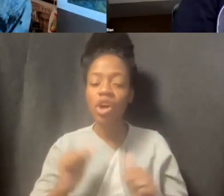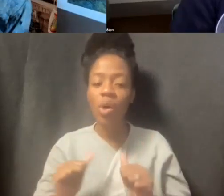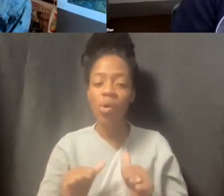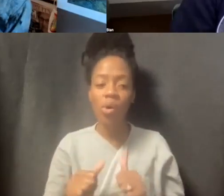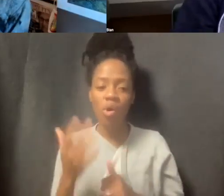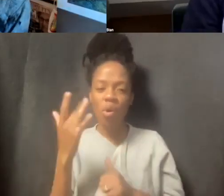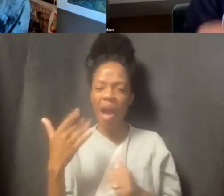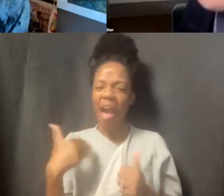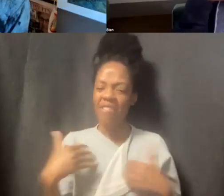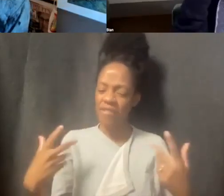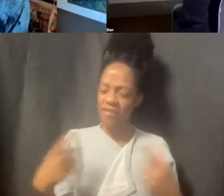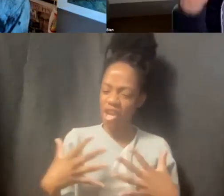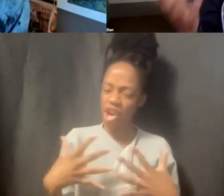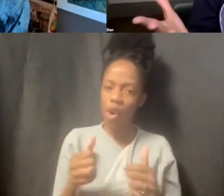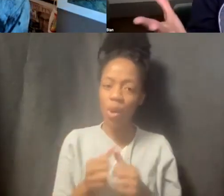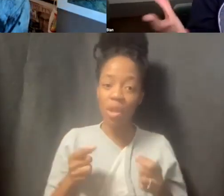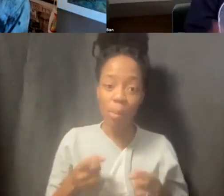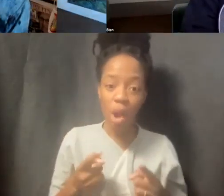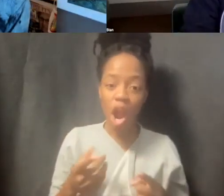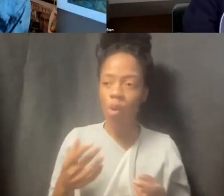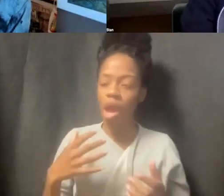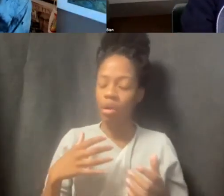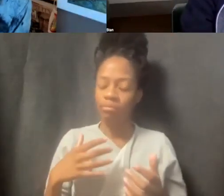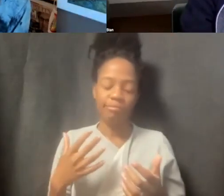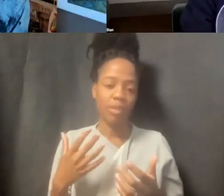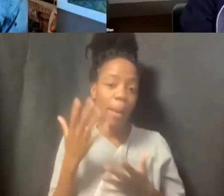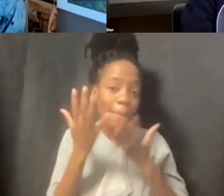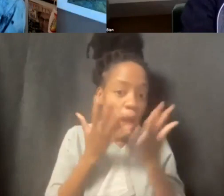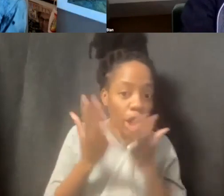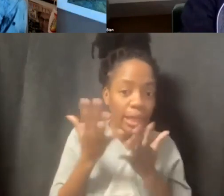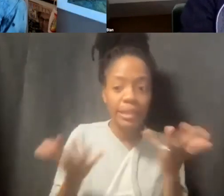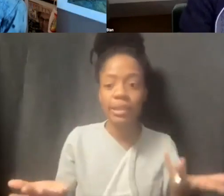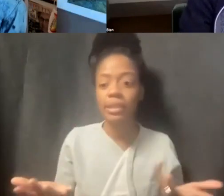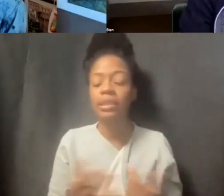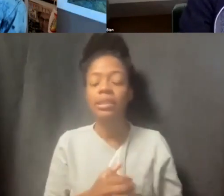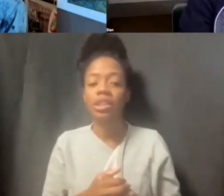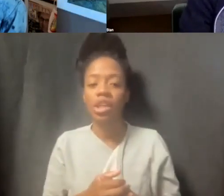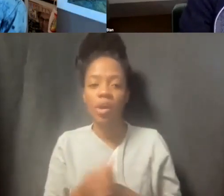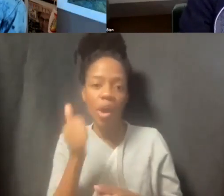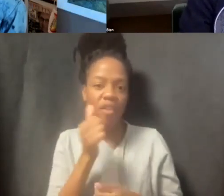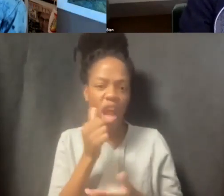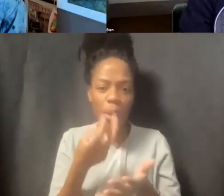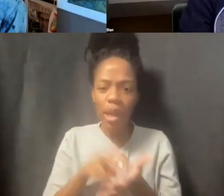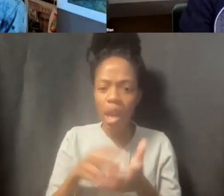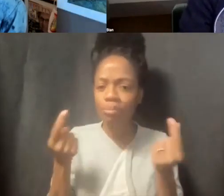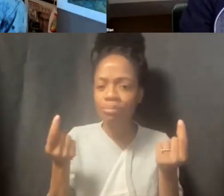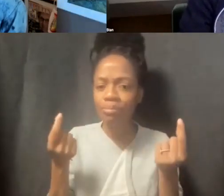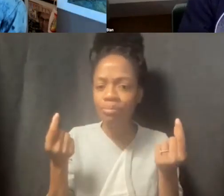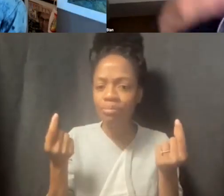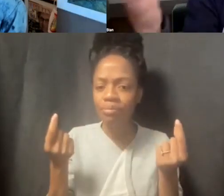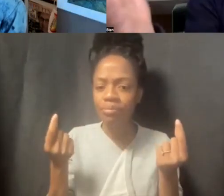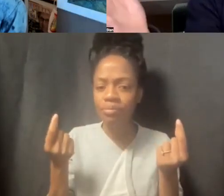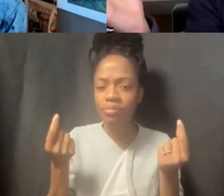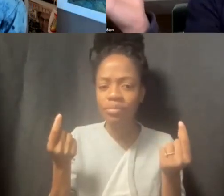why is there fear with improv? Are we afraid of making a fool of ourselves? And then I thought, what do we do every day when we wake up?